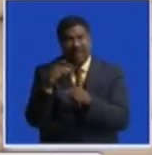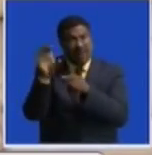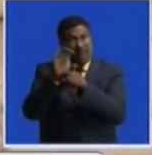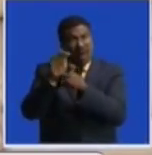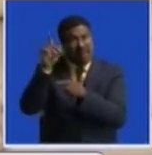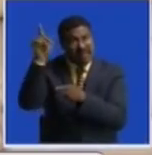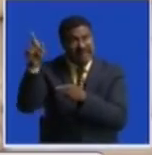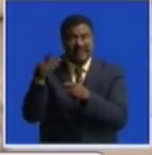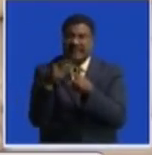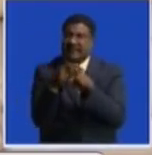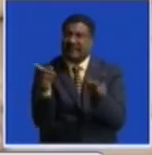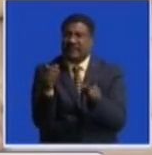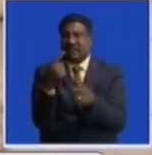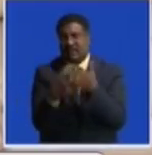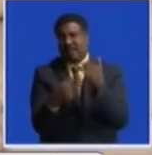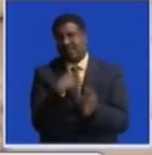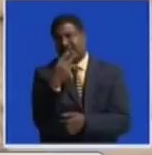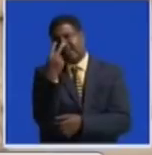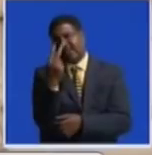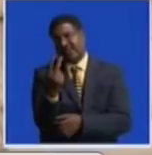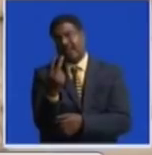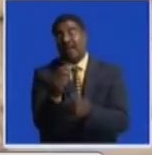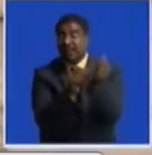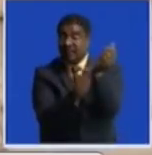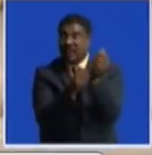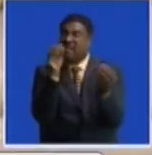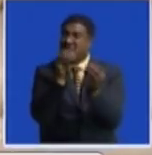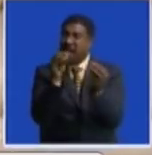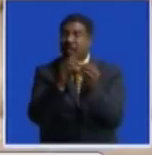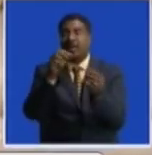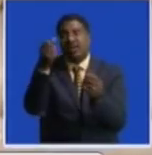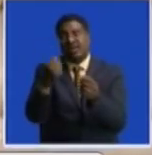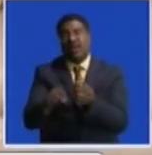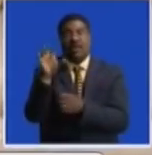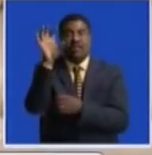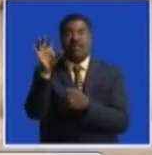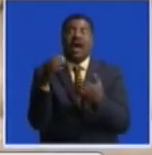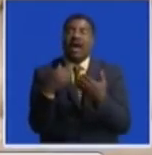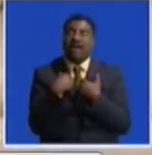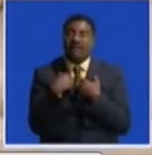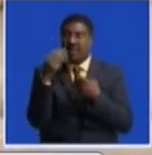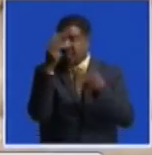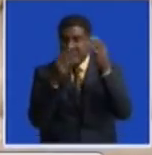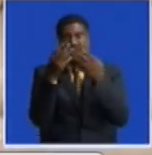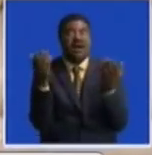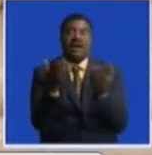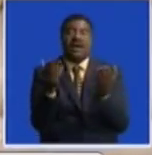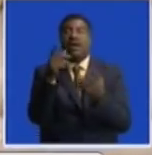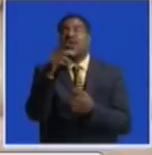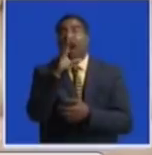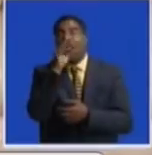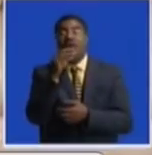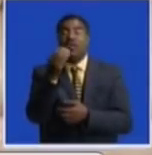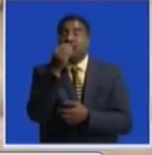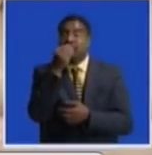be a bit different from what I've seen here. So there's a lot of grain in southern province. So don't be worried that tomorrow you might not find a bag